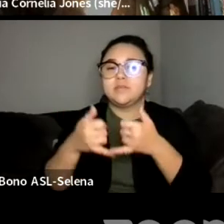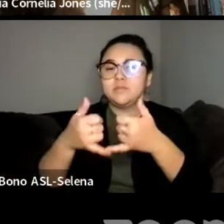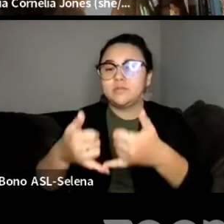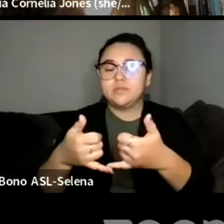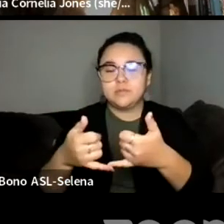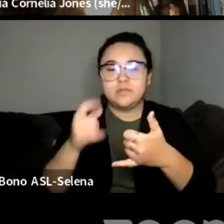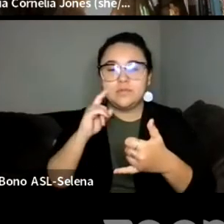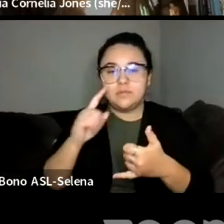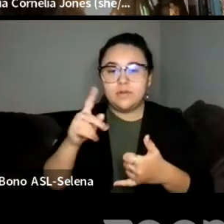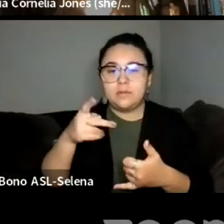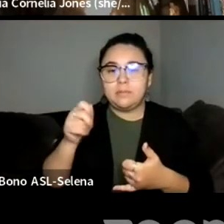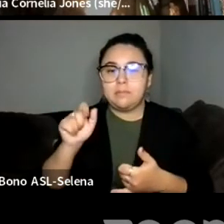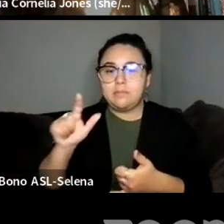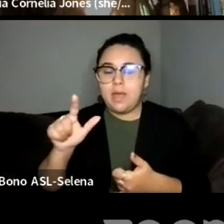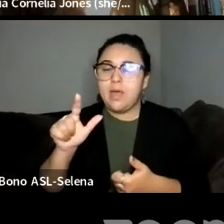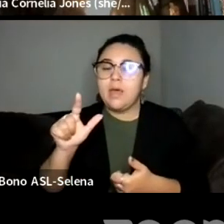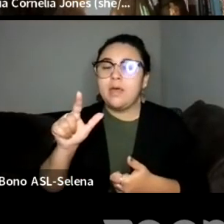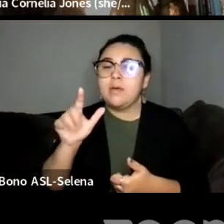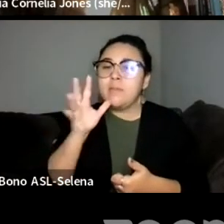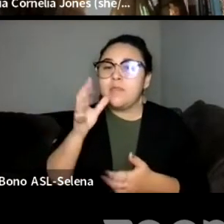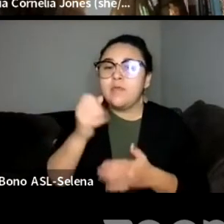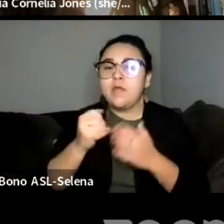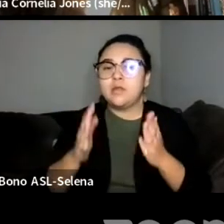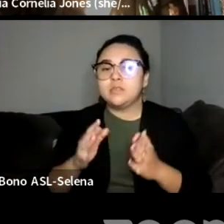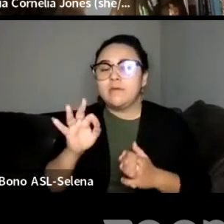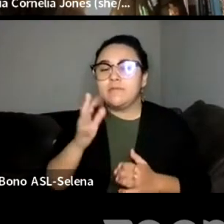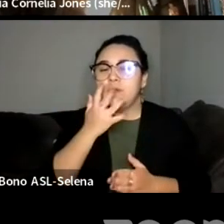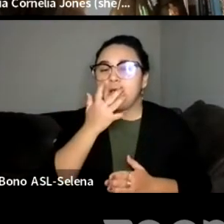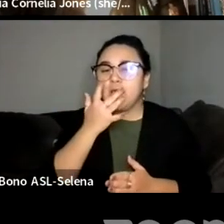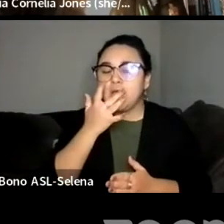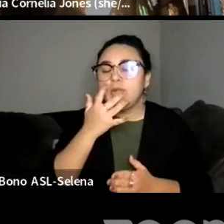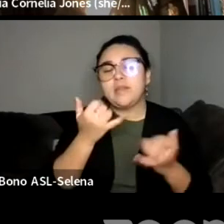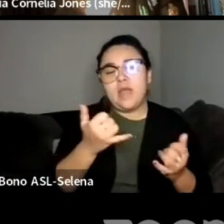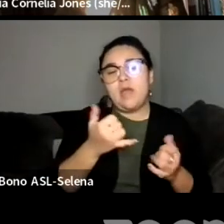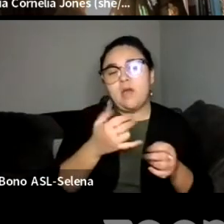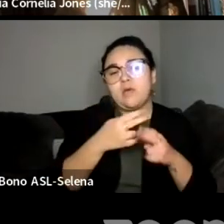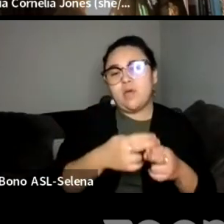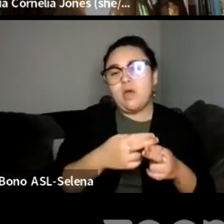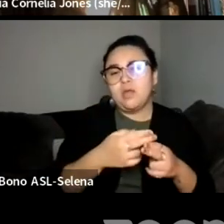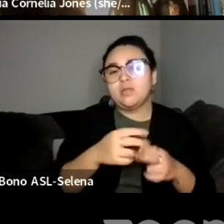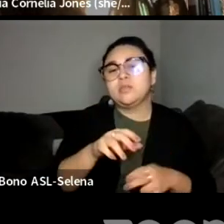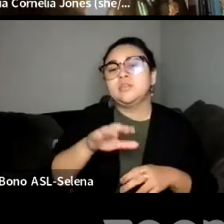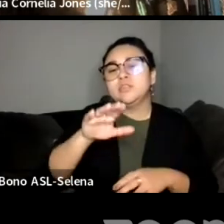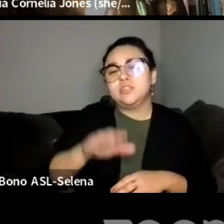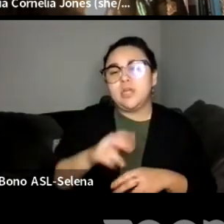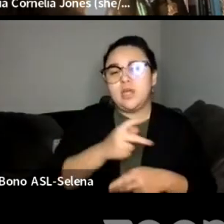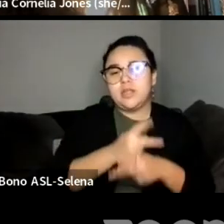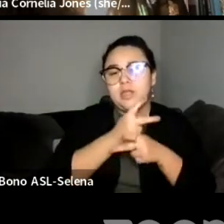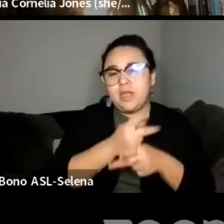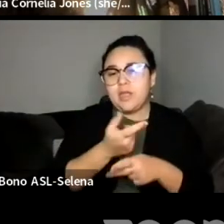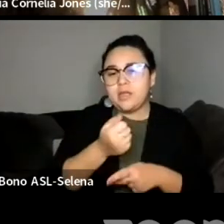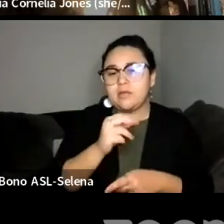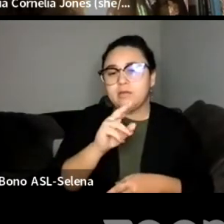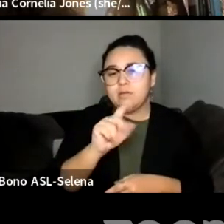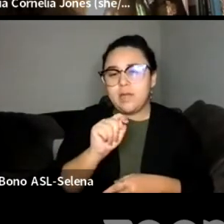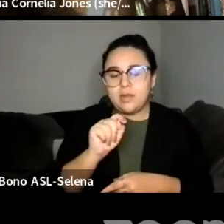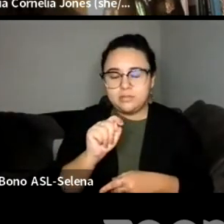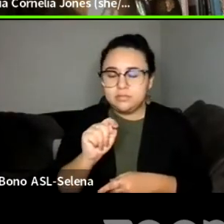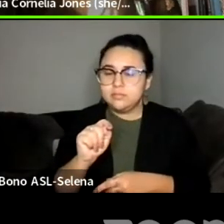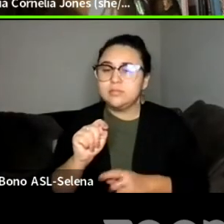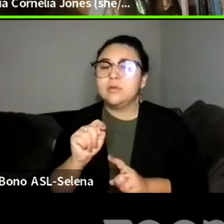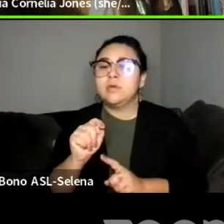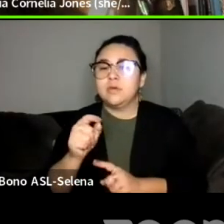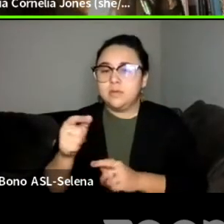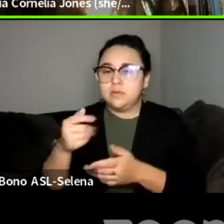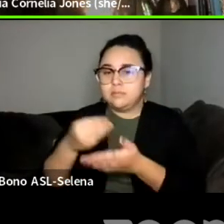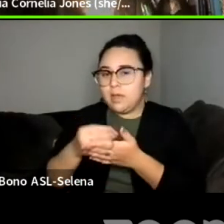as the BIPOC Mother Artist Child Care Grant. Can you talk a little bit about receiving that grant and what it did for you as an artist? Oh